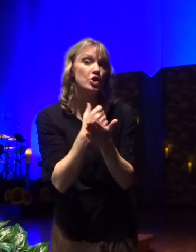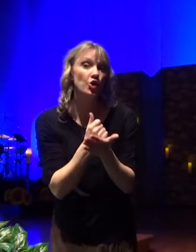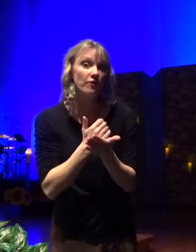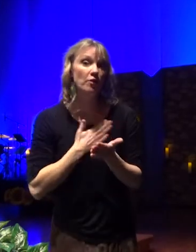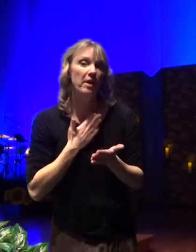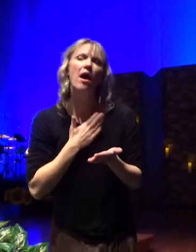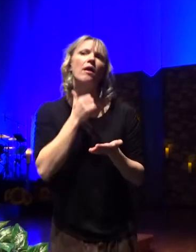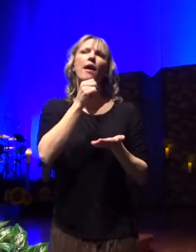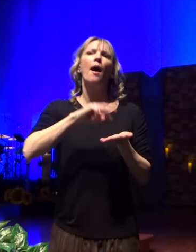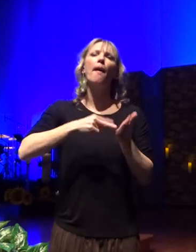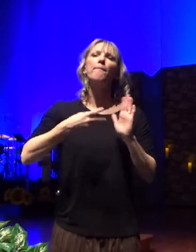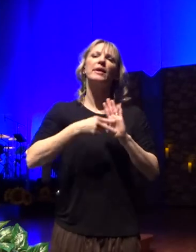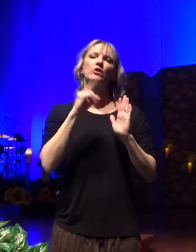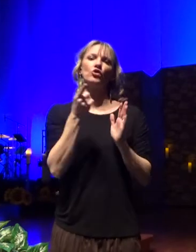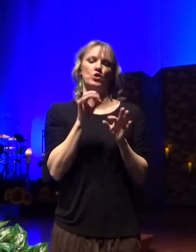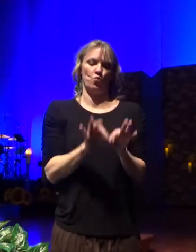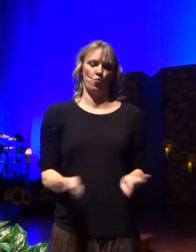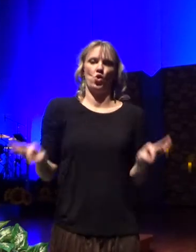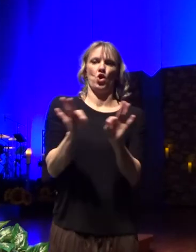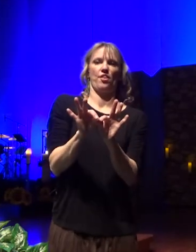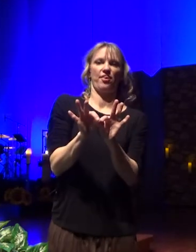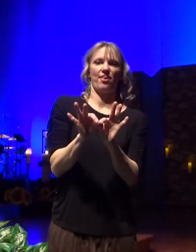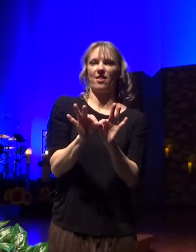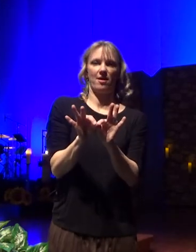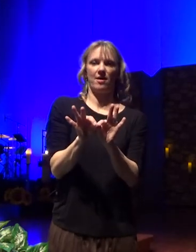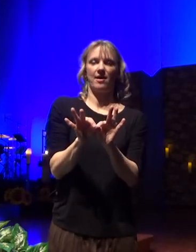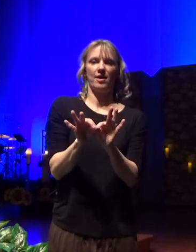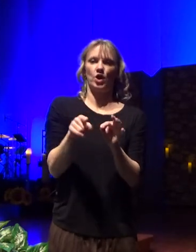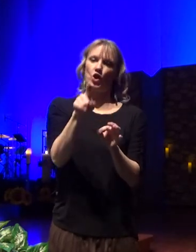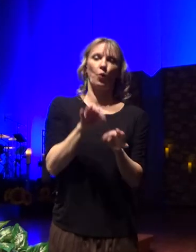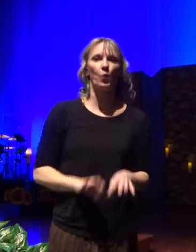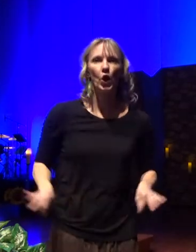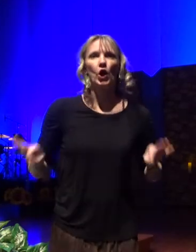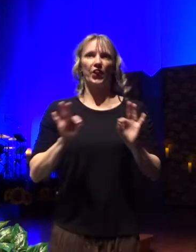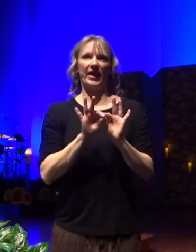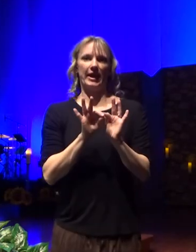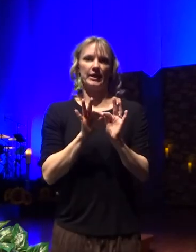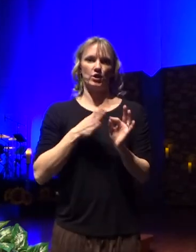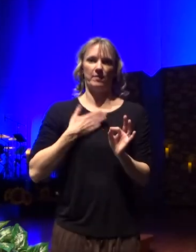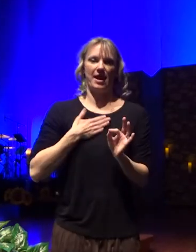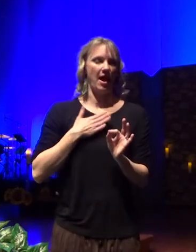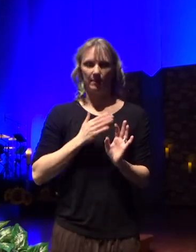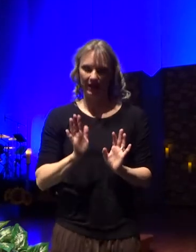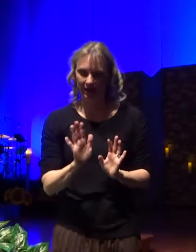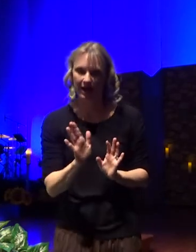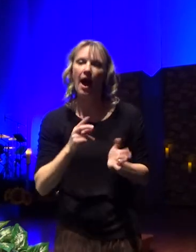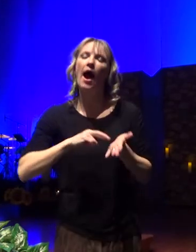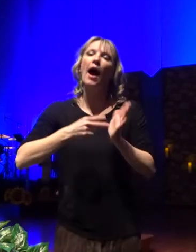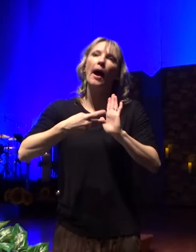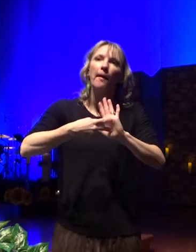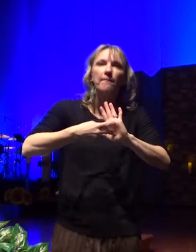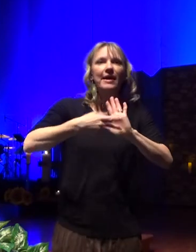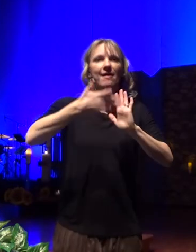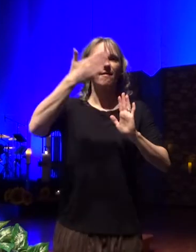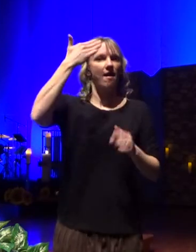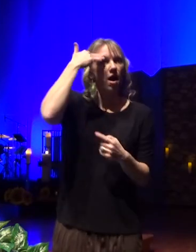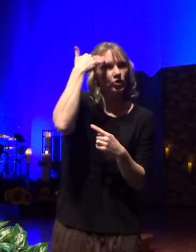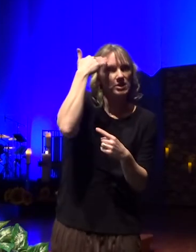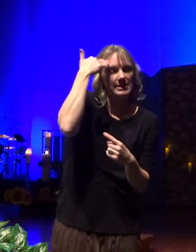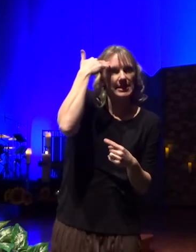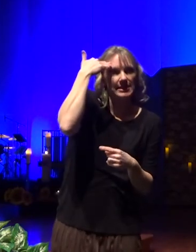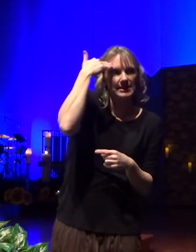to be happy, I don't mean it just in a sense of worth, that you're worthy to be happy. I mean it in terms